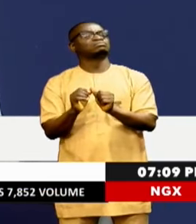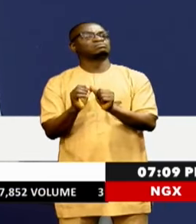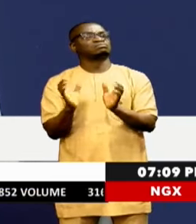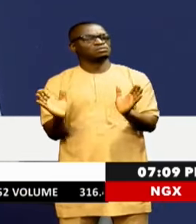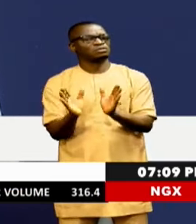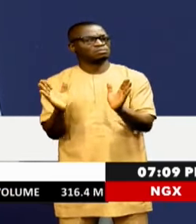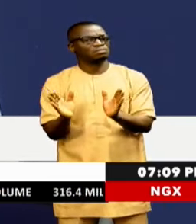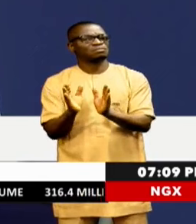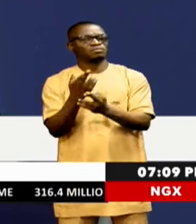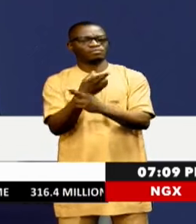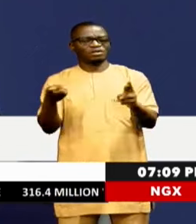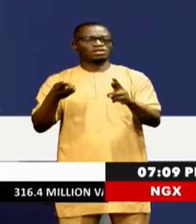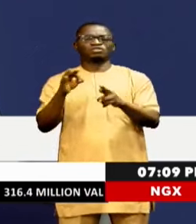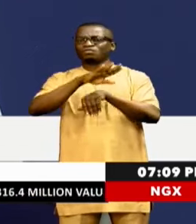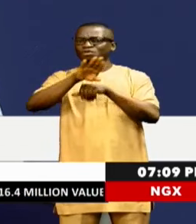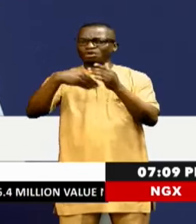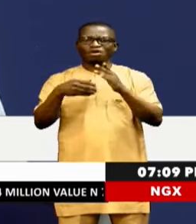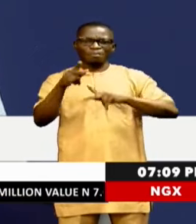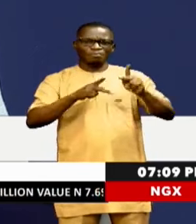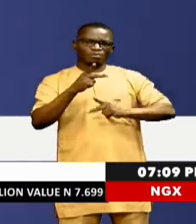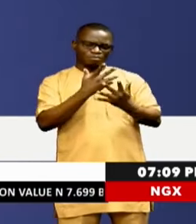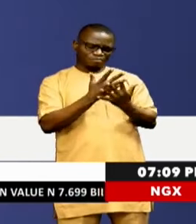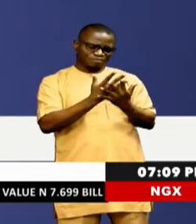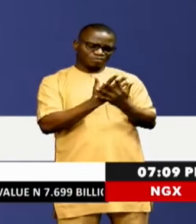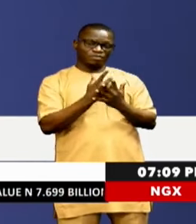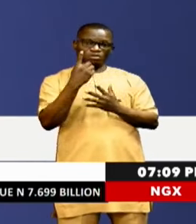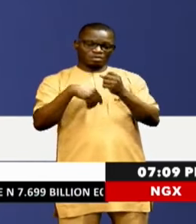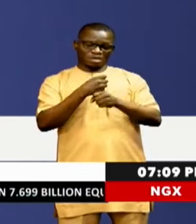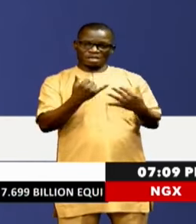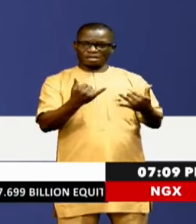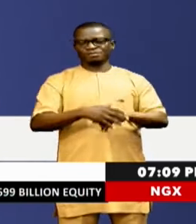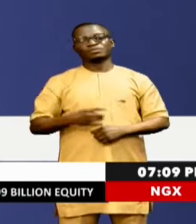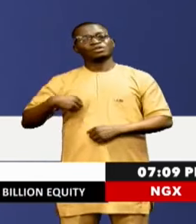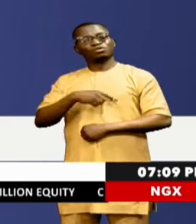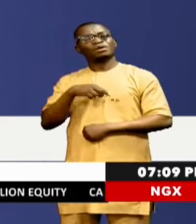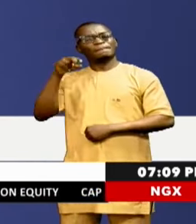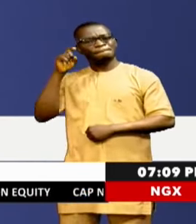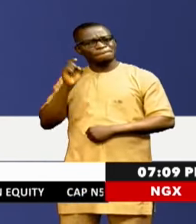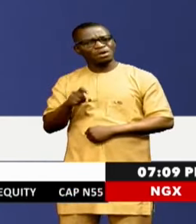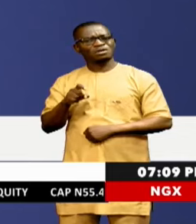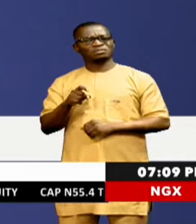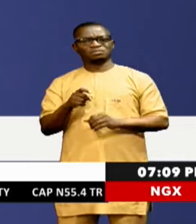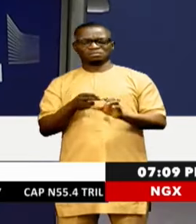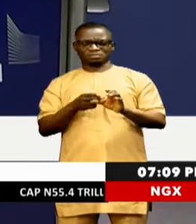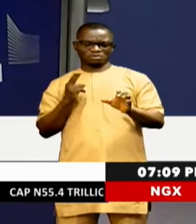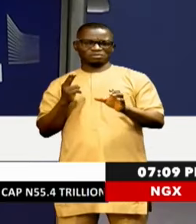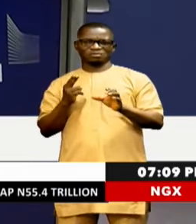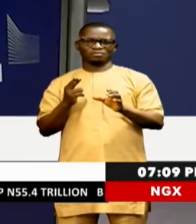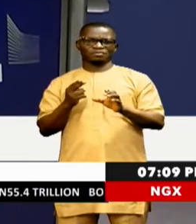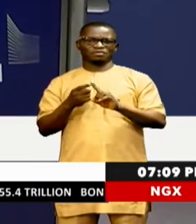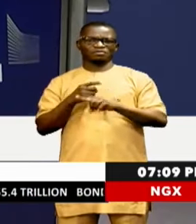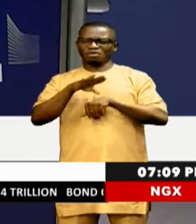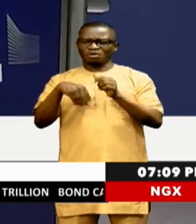all hostages, as we have done for almost a year now. We do need to pull back from the brink and to encourage all